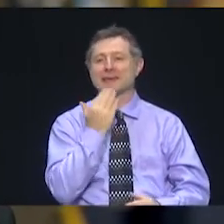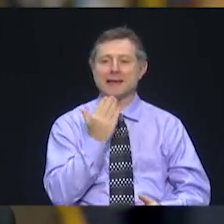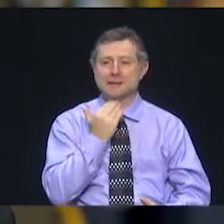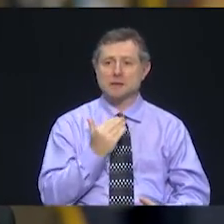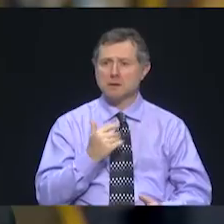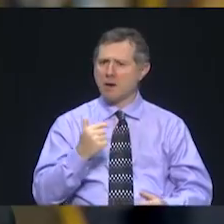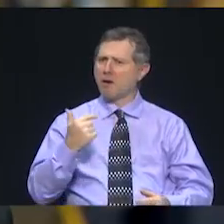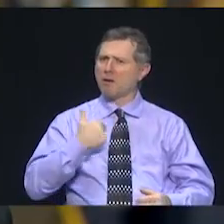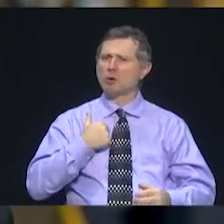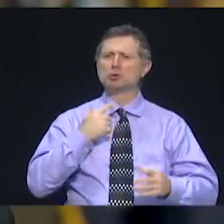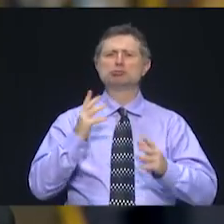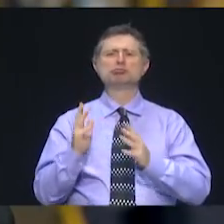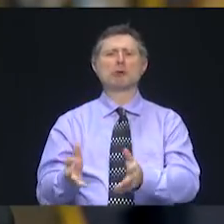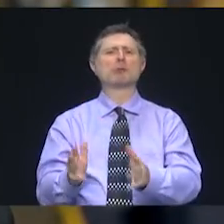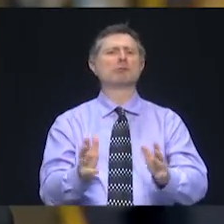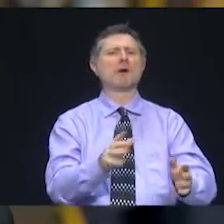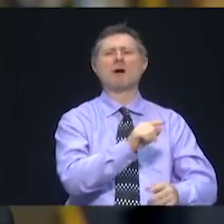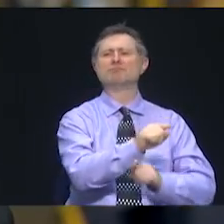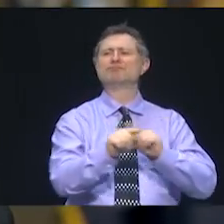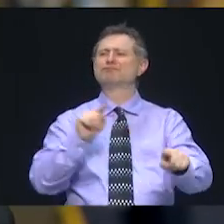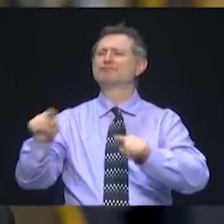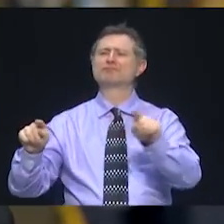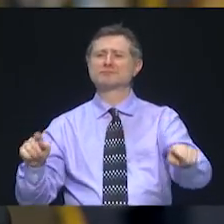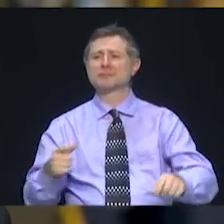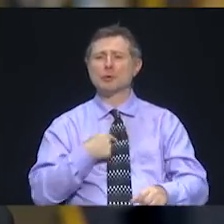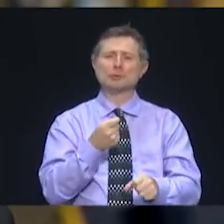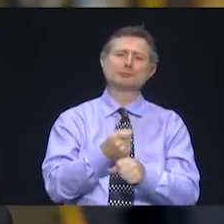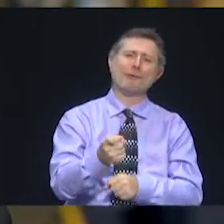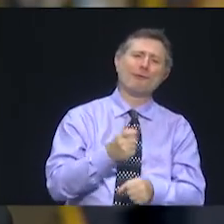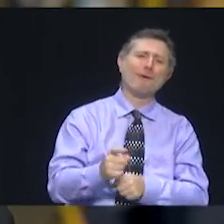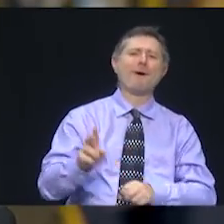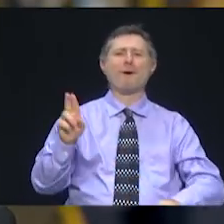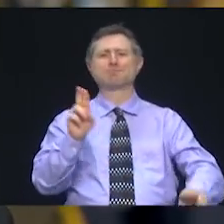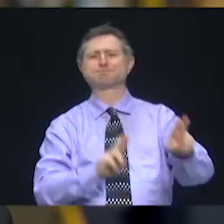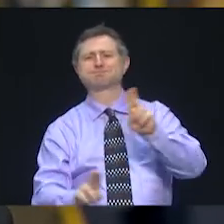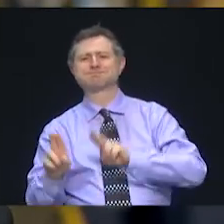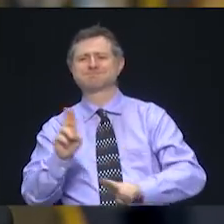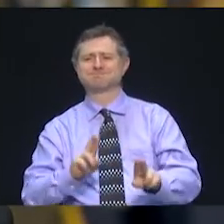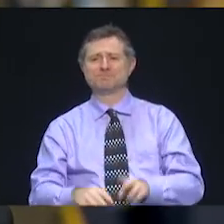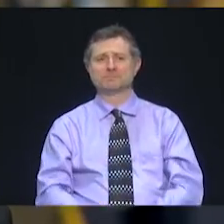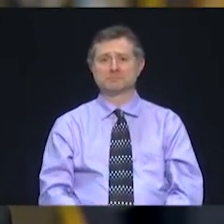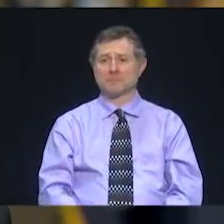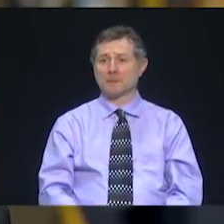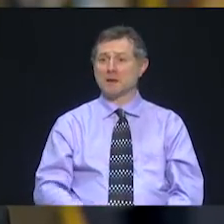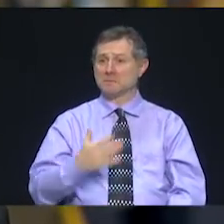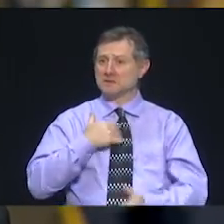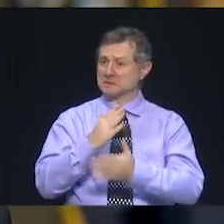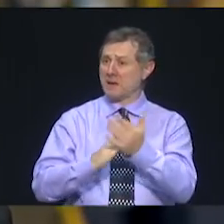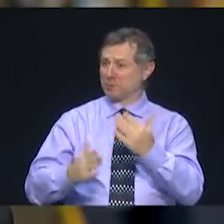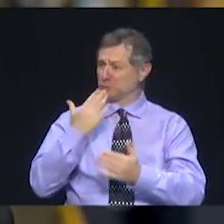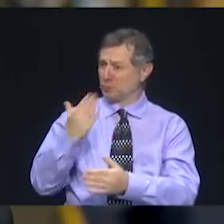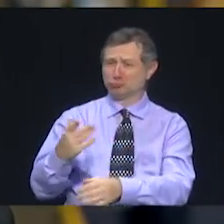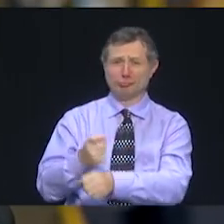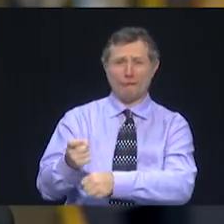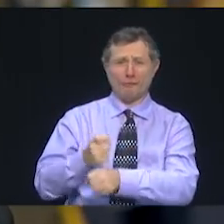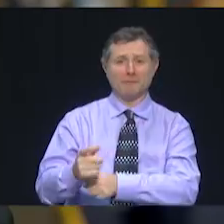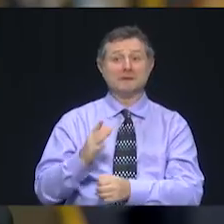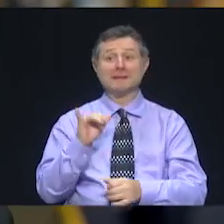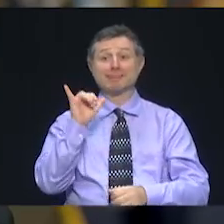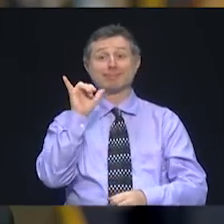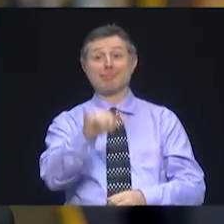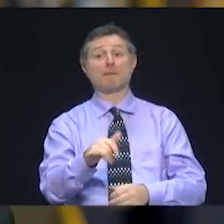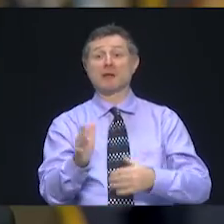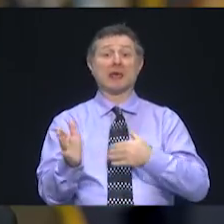people. I do tell jokes, some better than others. I am the same person in